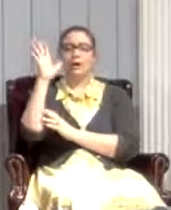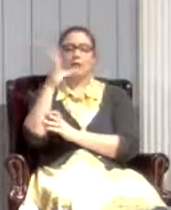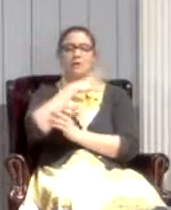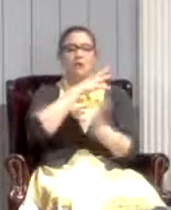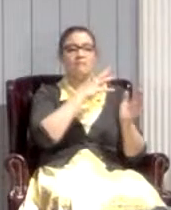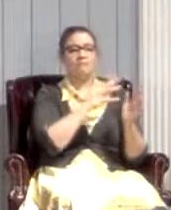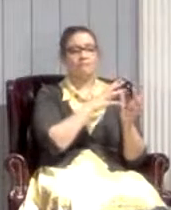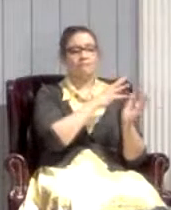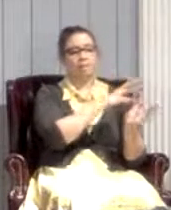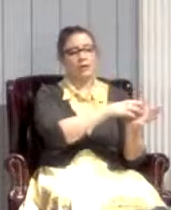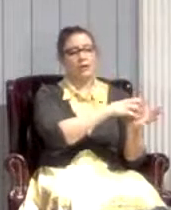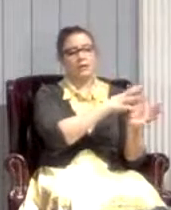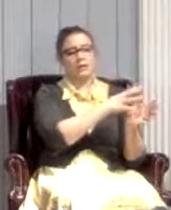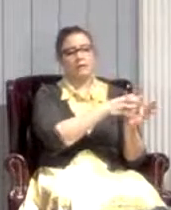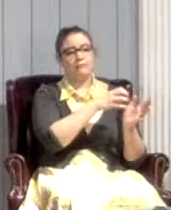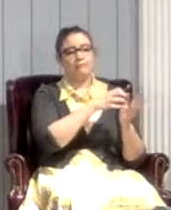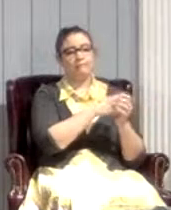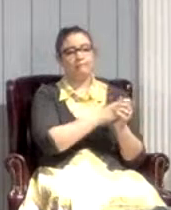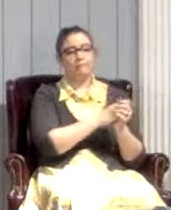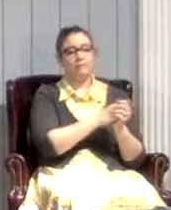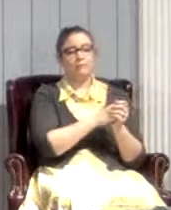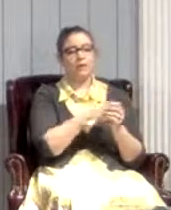in church seriously.